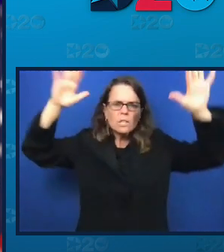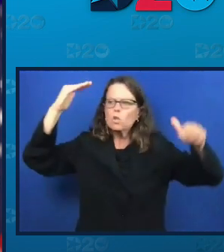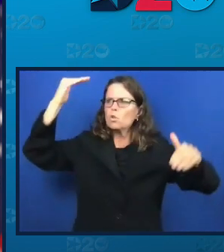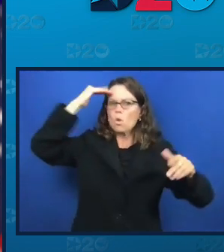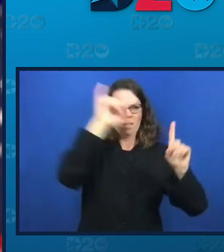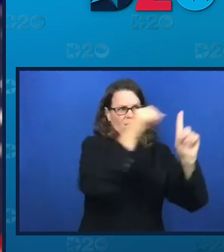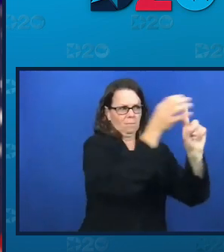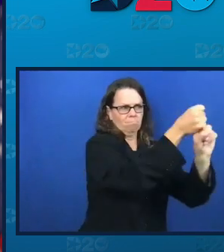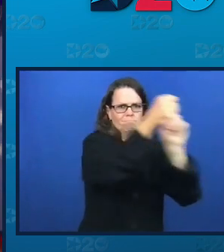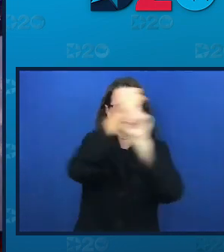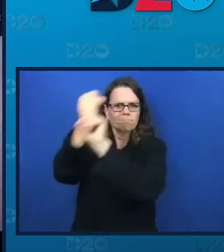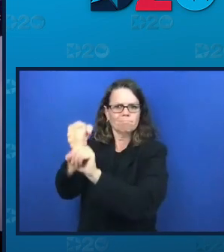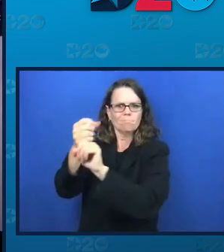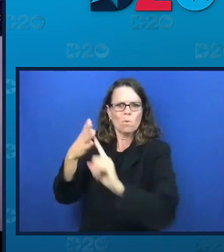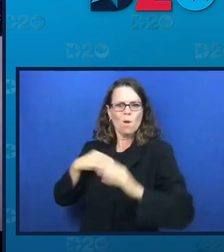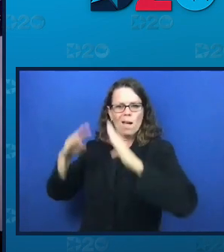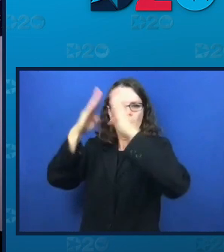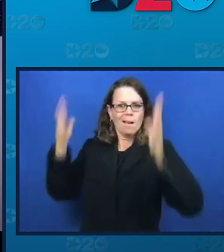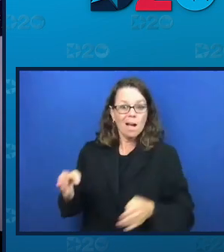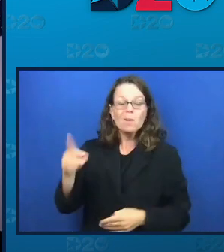us.